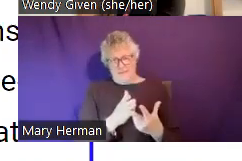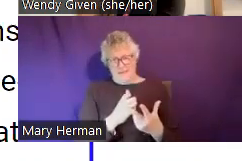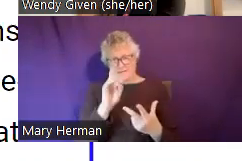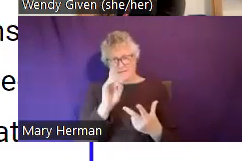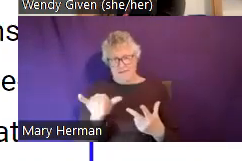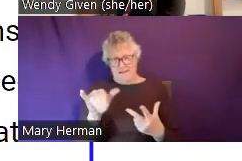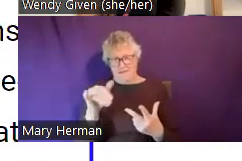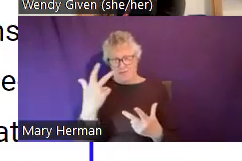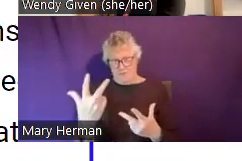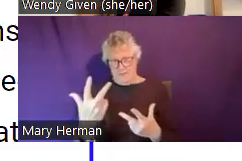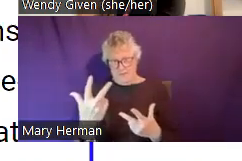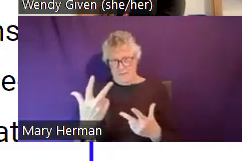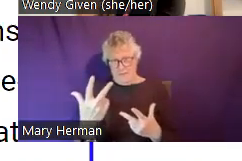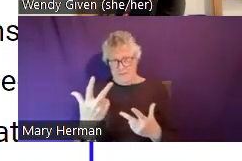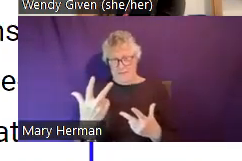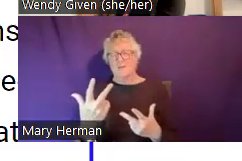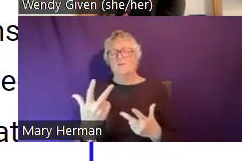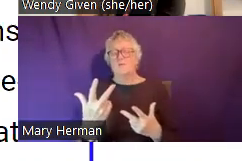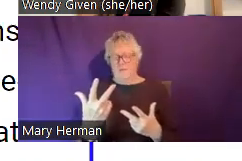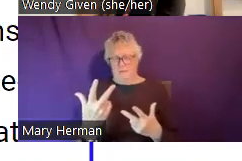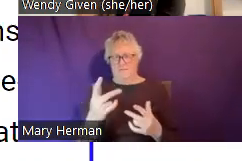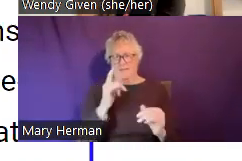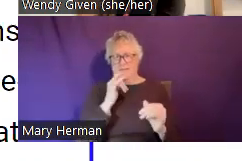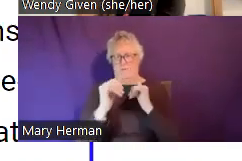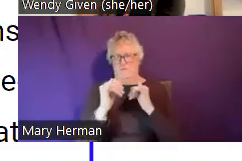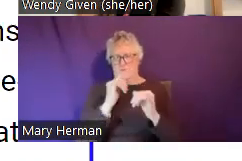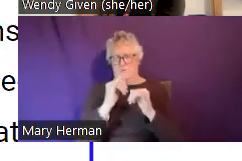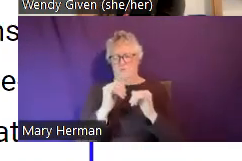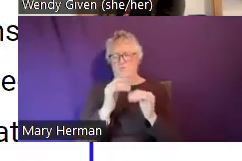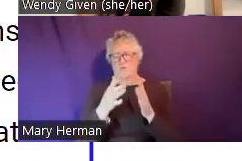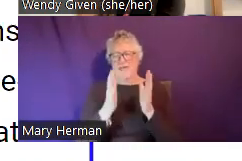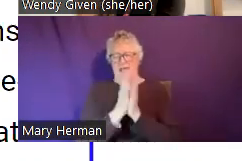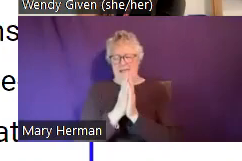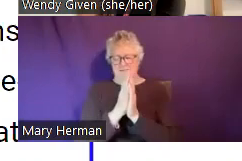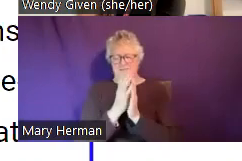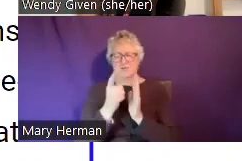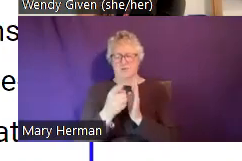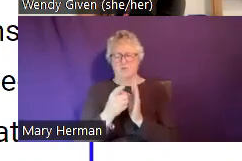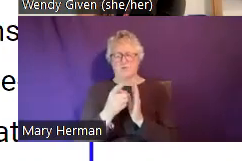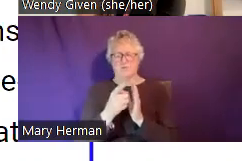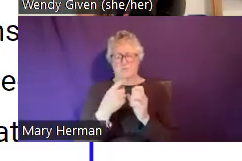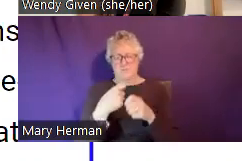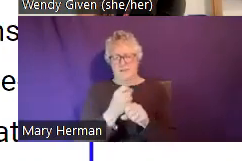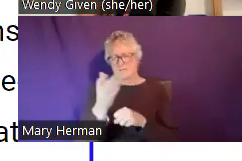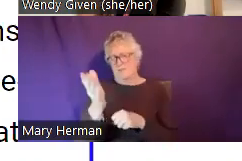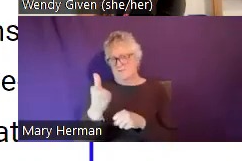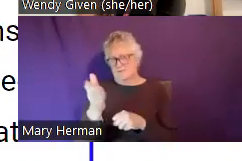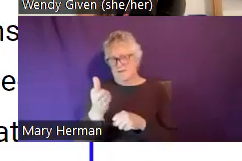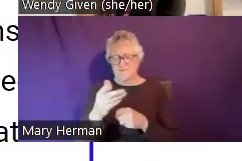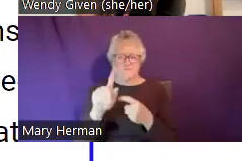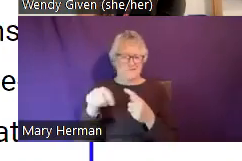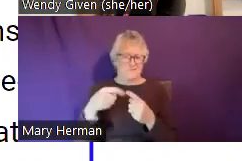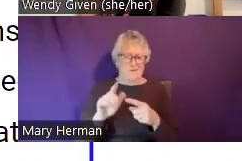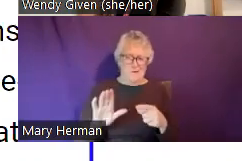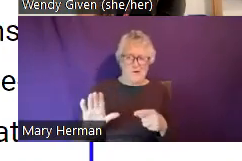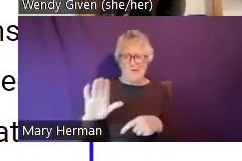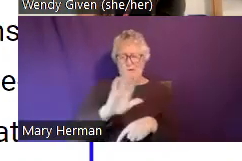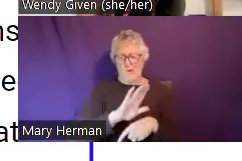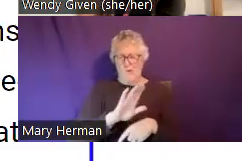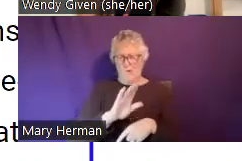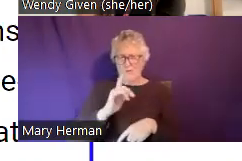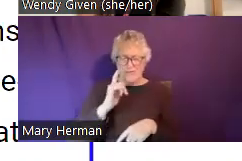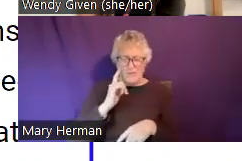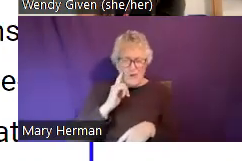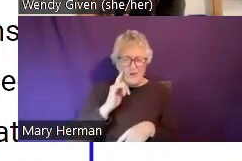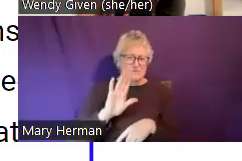interview where we ask you to make a presentation just on your initial thoughts and reflections on what you've